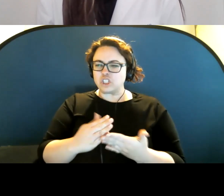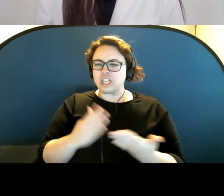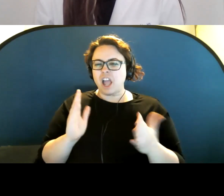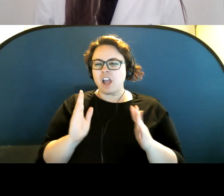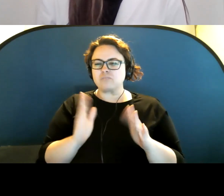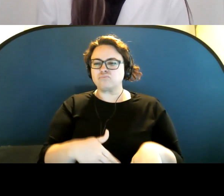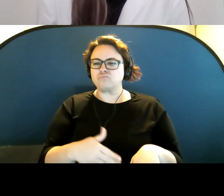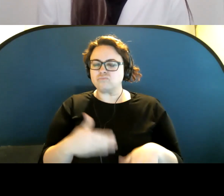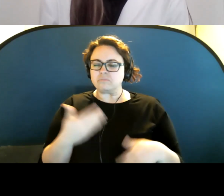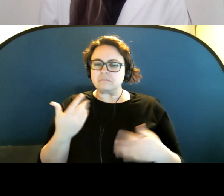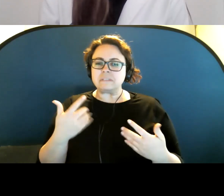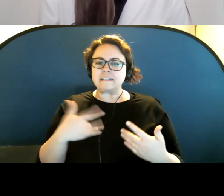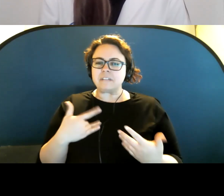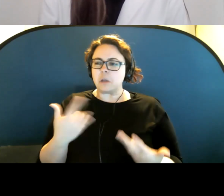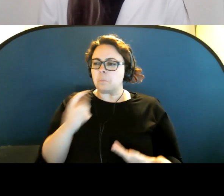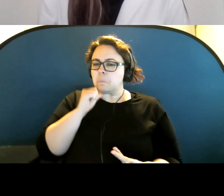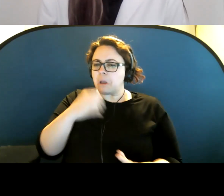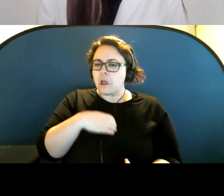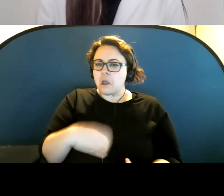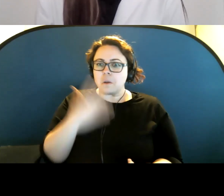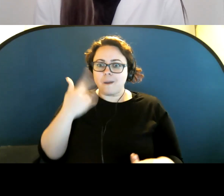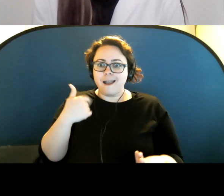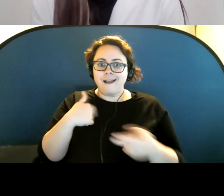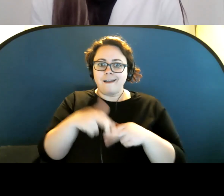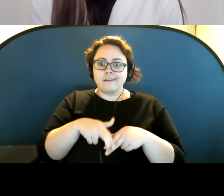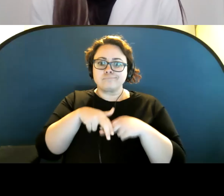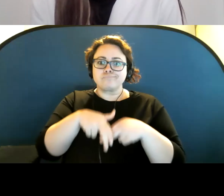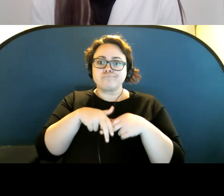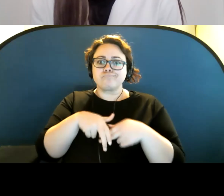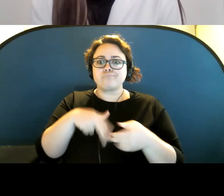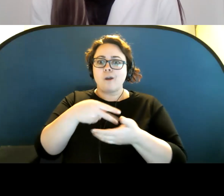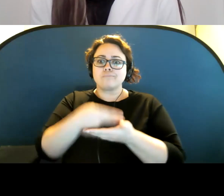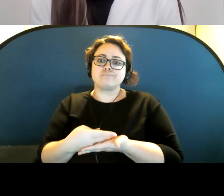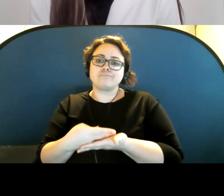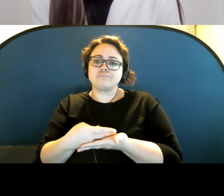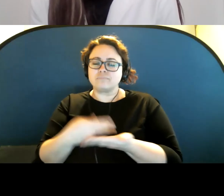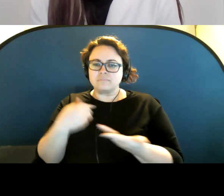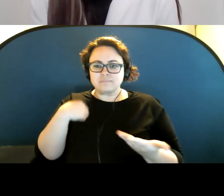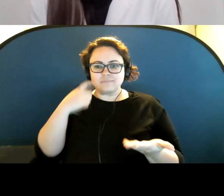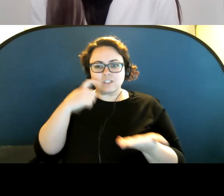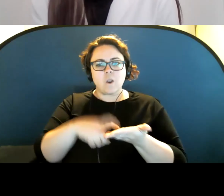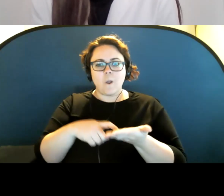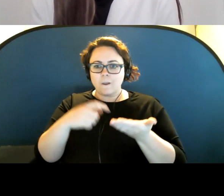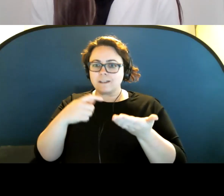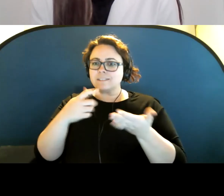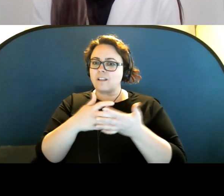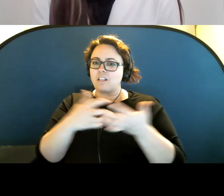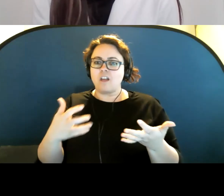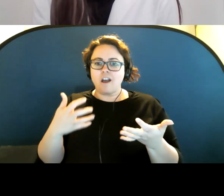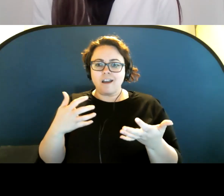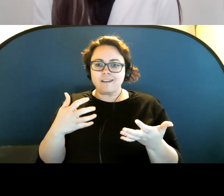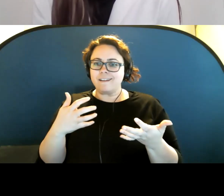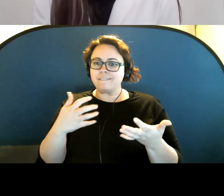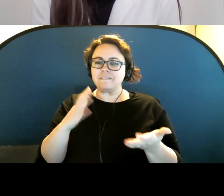We might not feel as hungry because we're not moving around. And I'm seeing a lot of low intake and a lot of weight